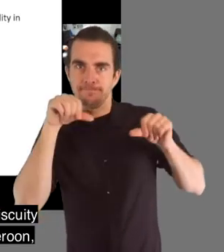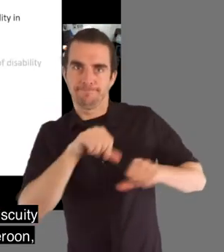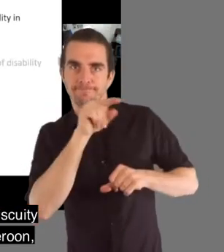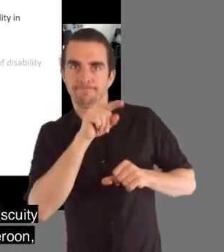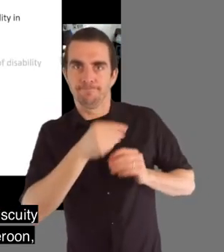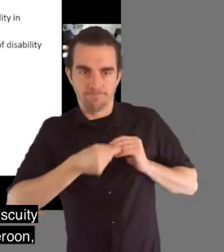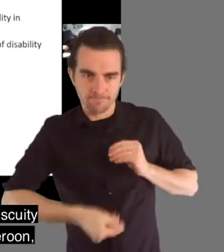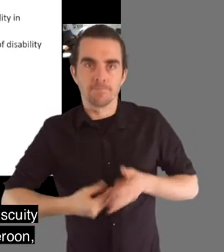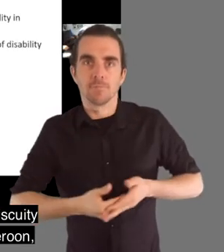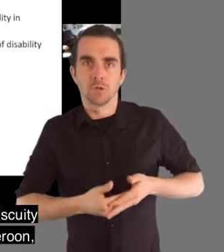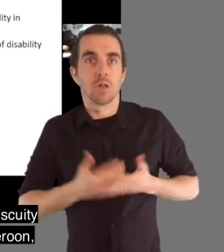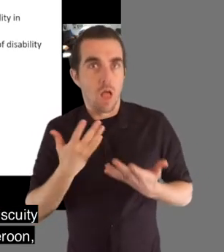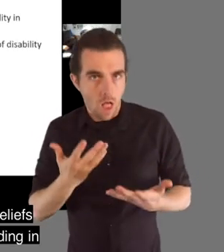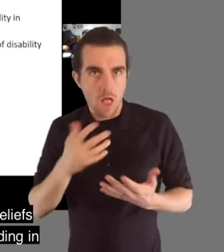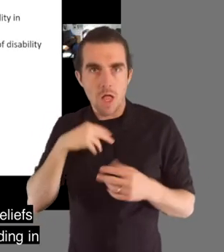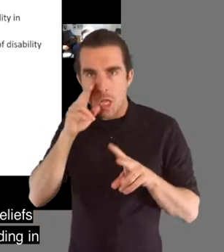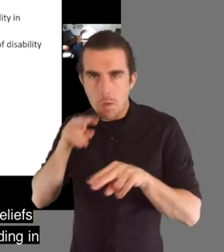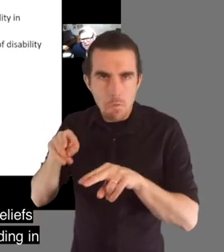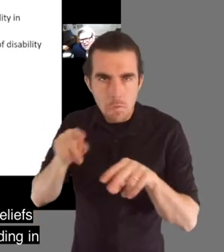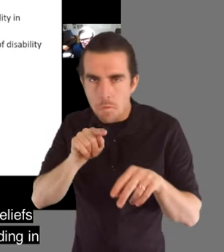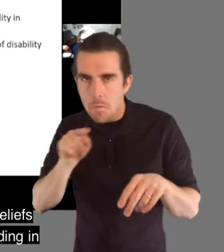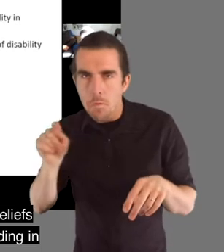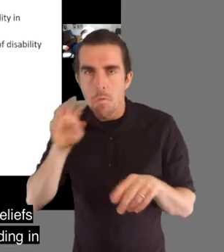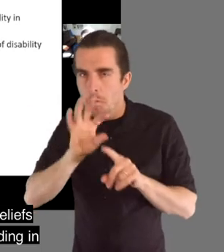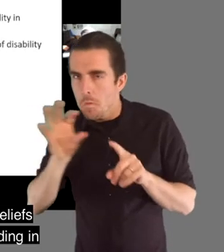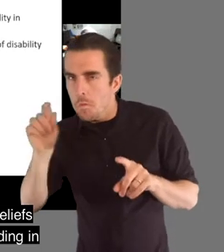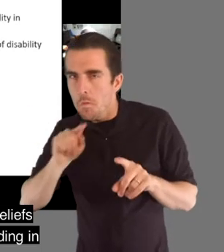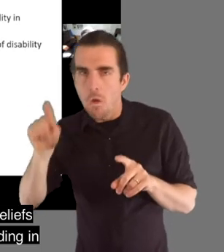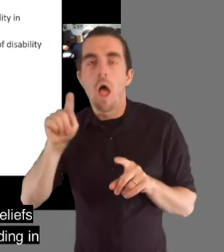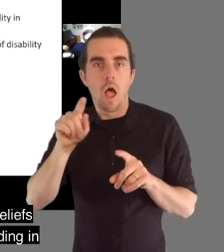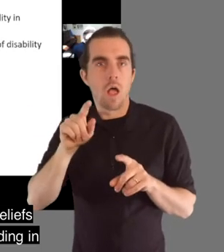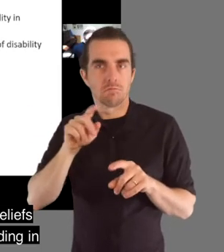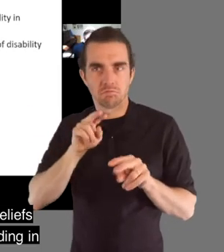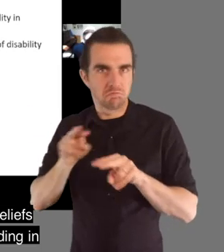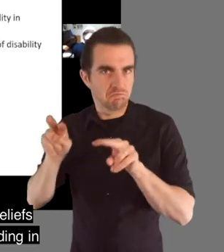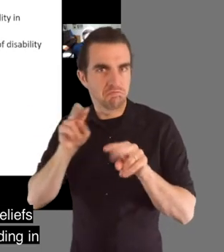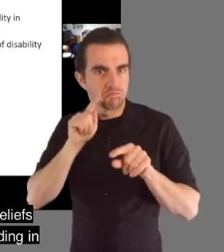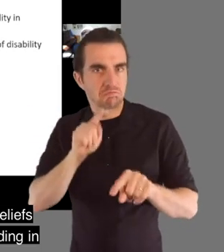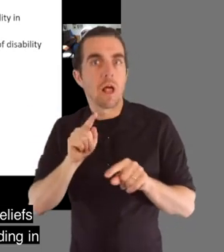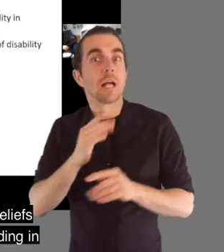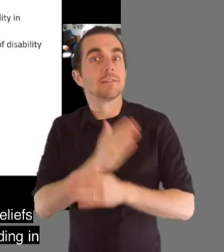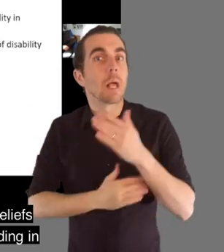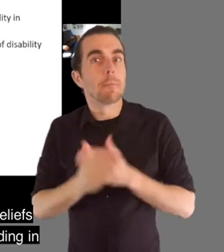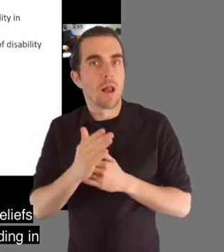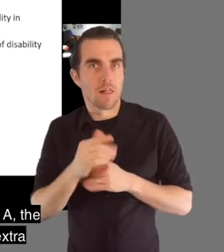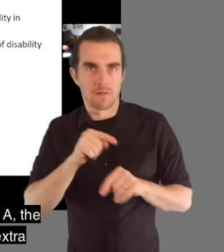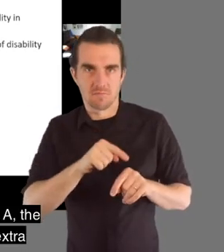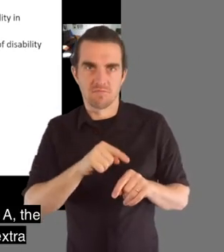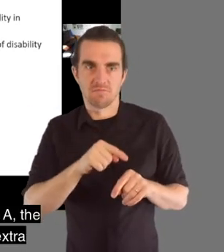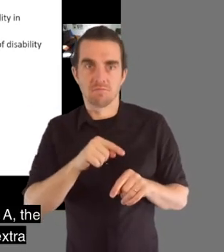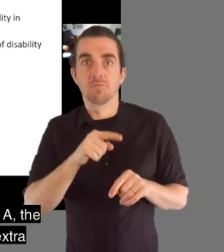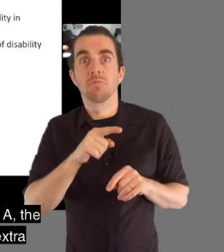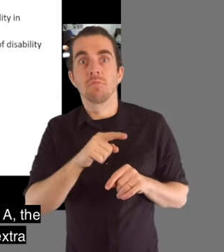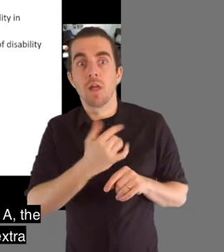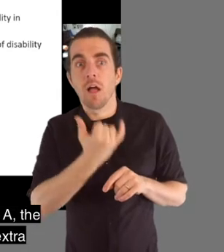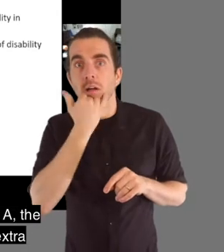Ancestors research in Cameroon, Uganda, Zambia indicate that beliefs are about the cause of disability, including in an ancestral curse.